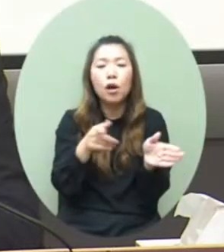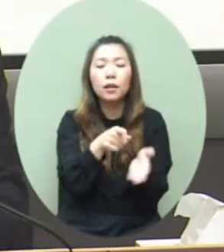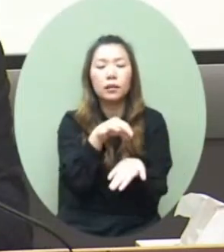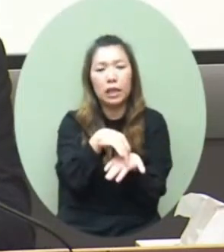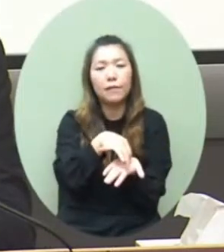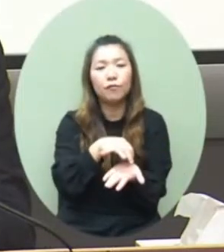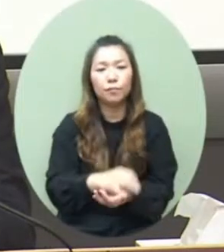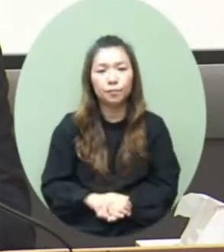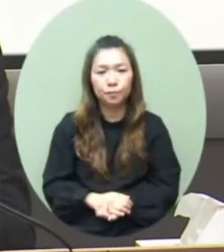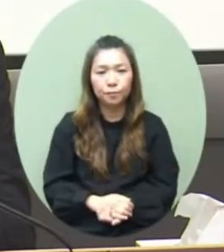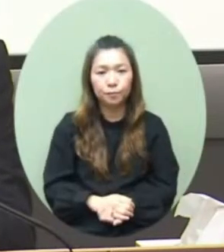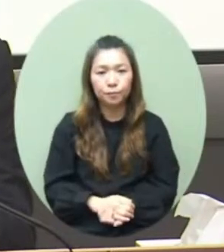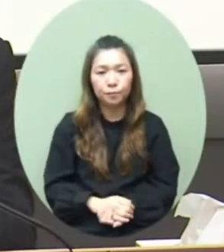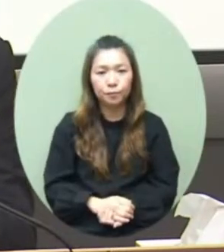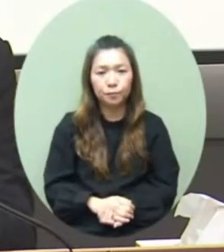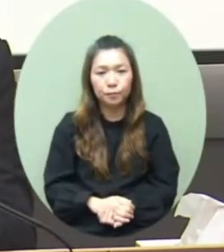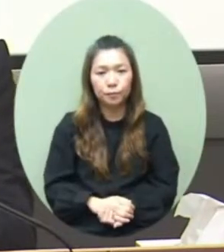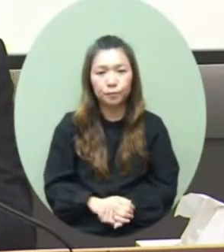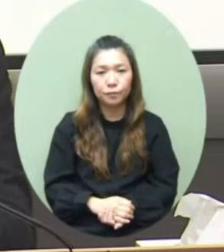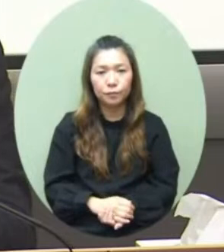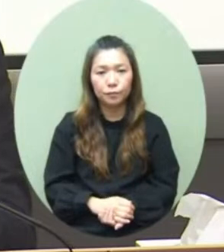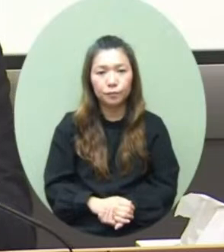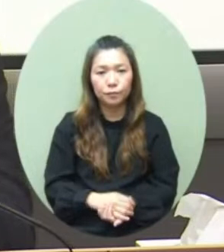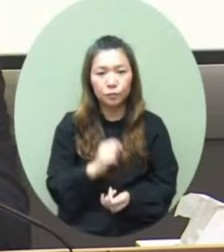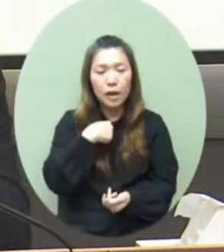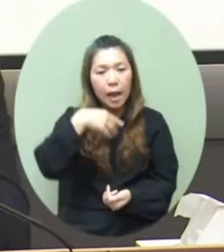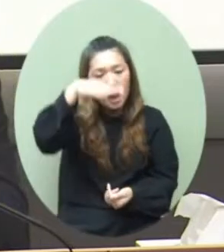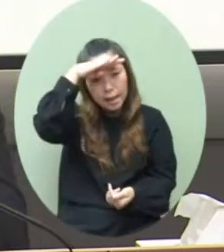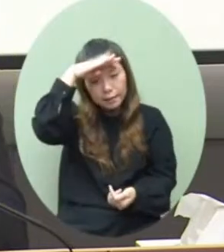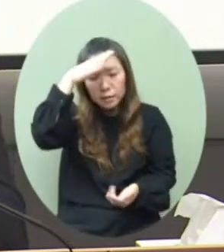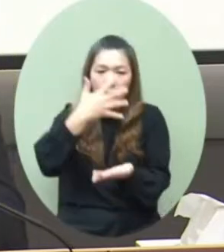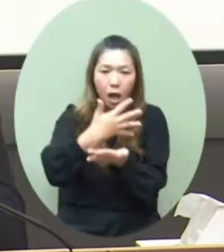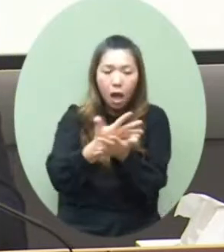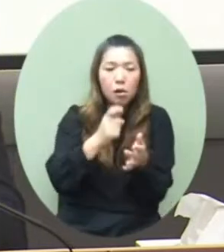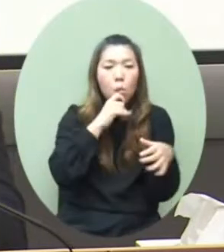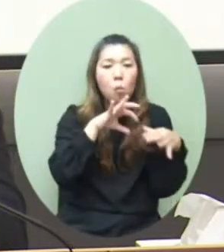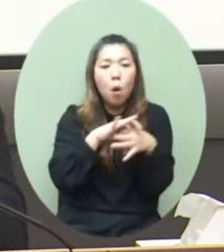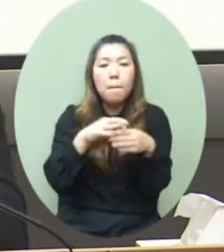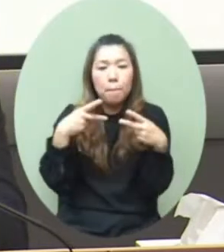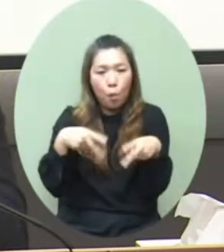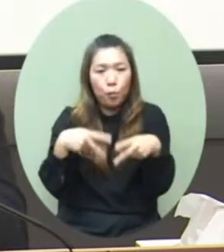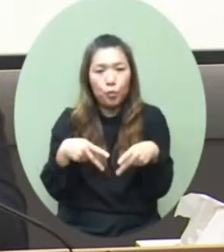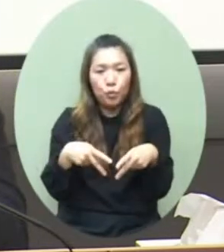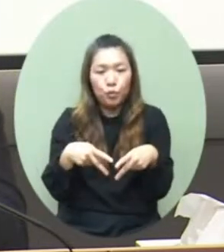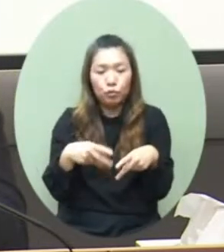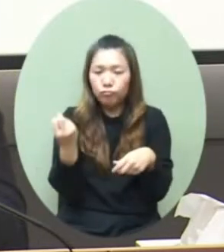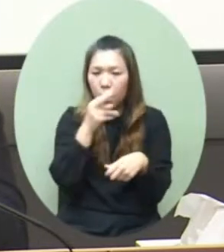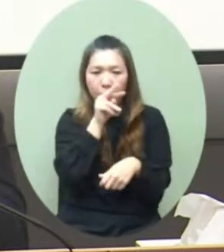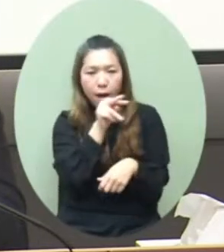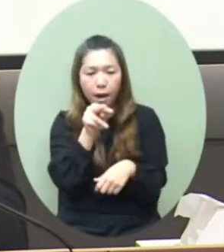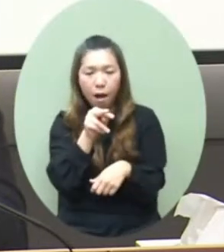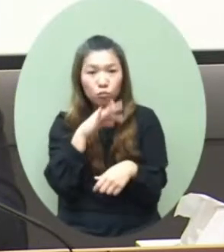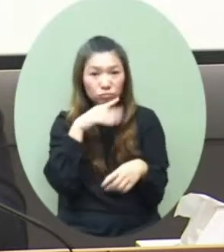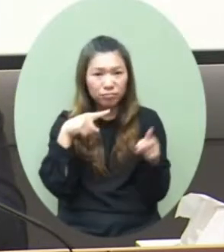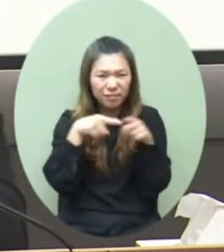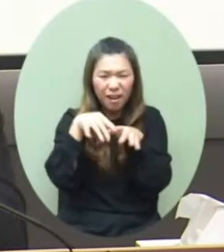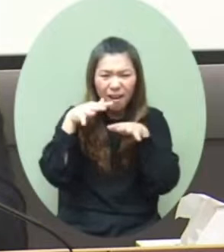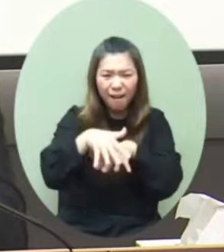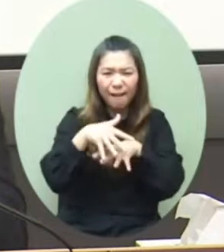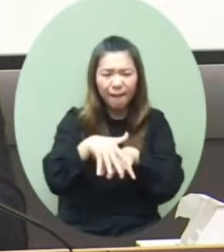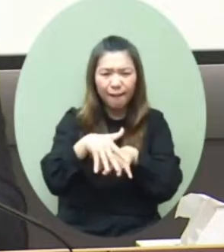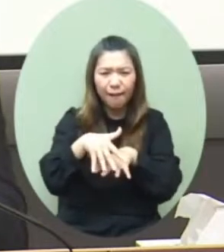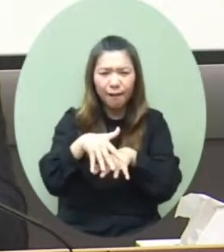along the waterfront promenade. It is an open space. It is a large site, and we are working with